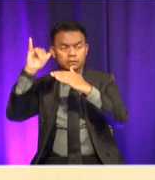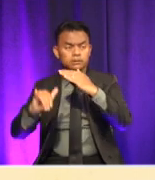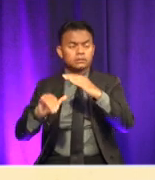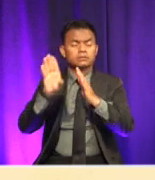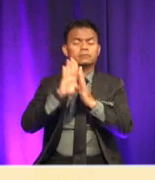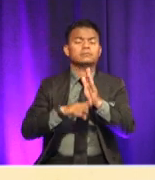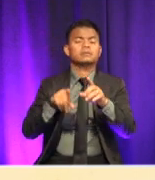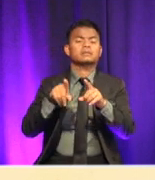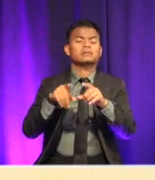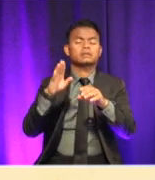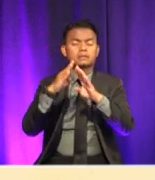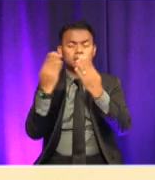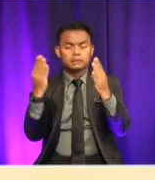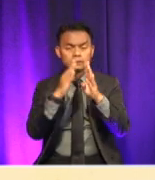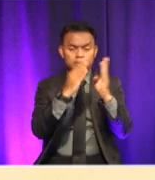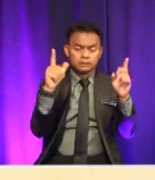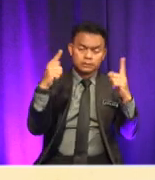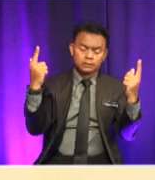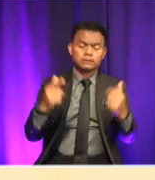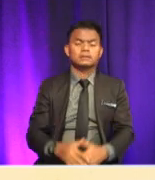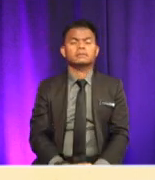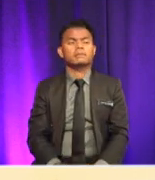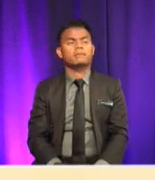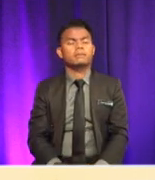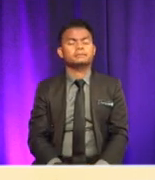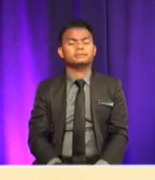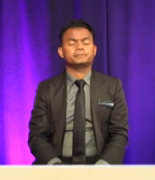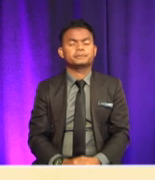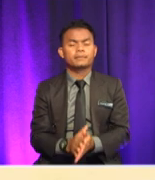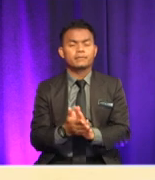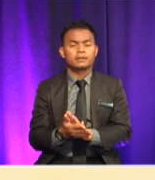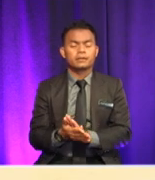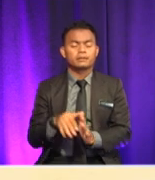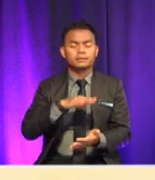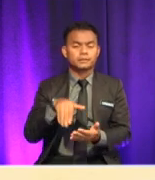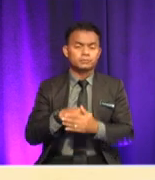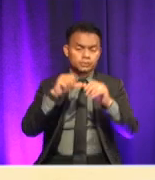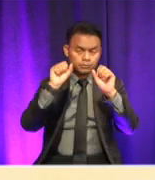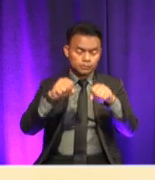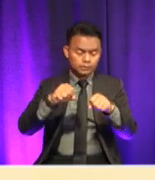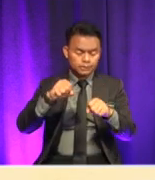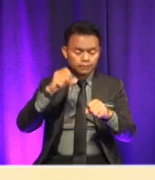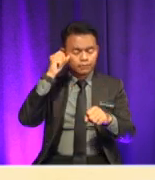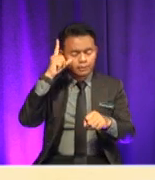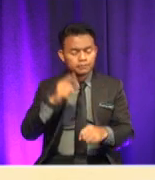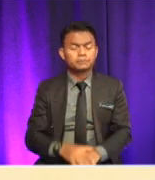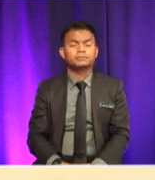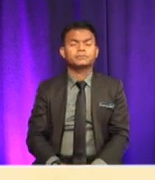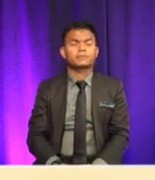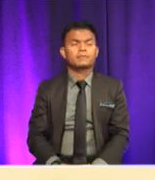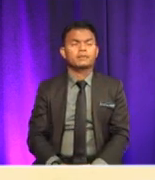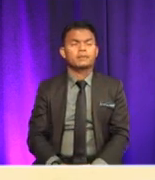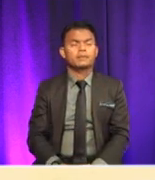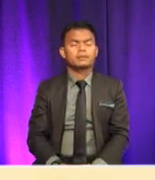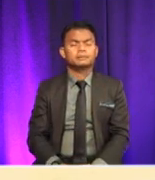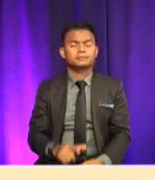and repeating the same question in the hope that Lani would be desperate enough to admit her crime. He held steadfast to